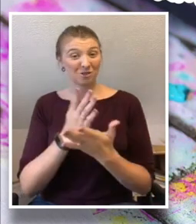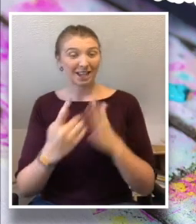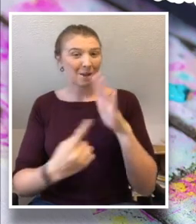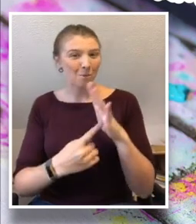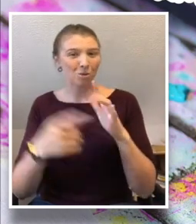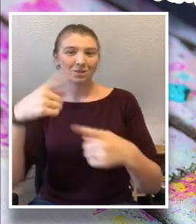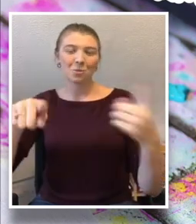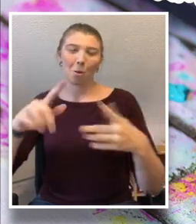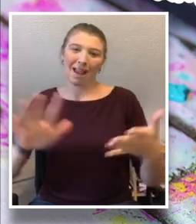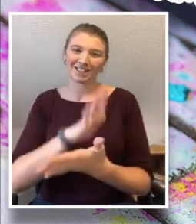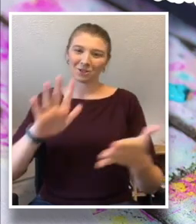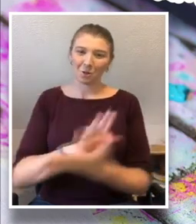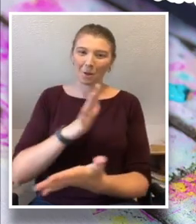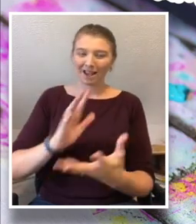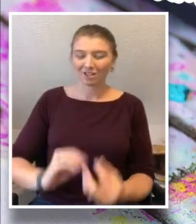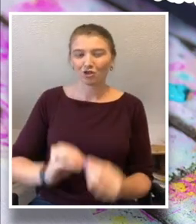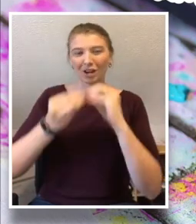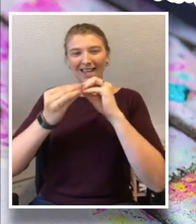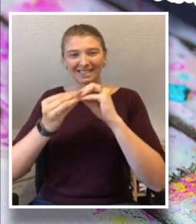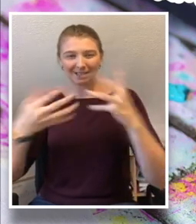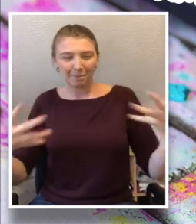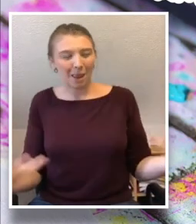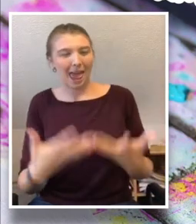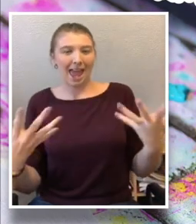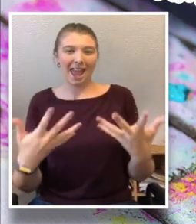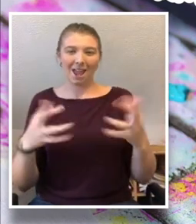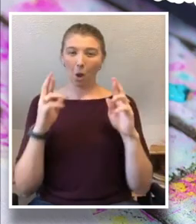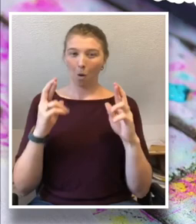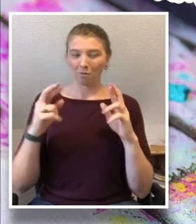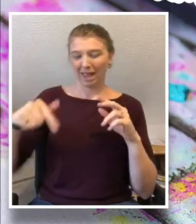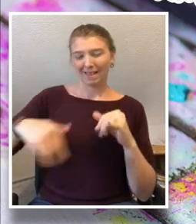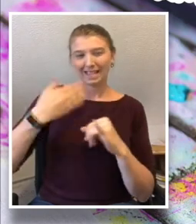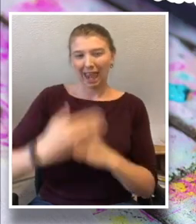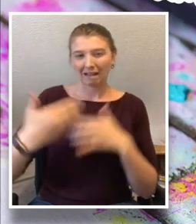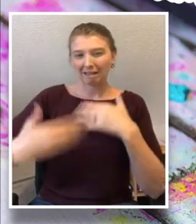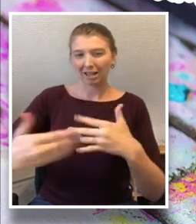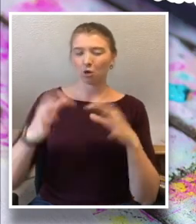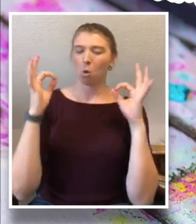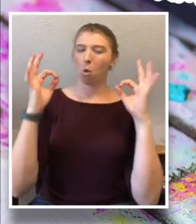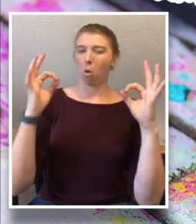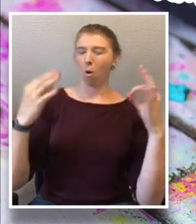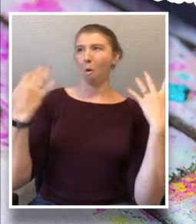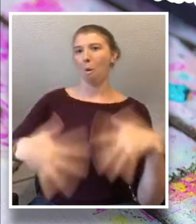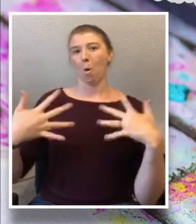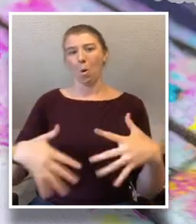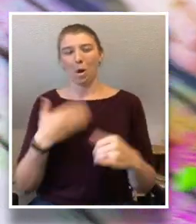let's create, and let's go out with a bang. Let's make this one a really awesome grand